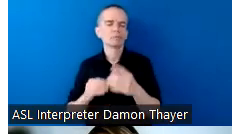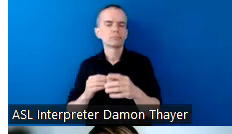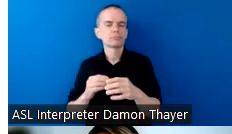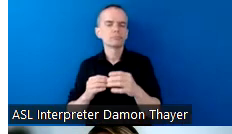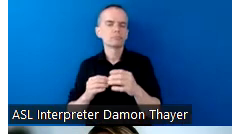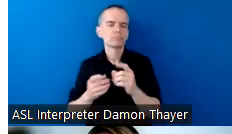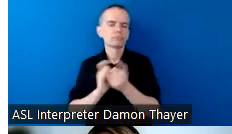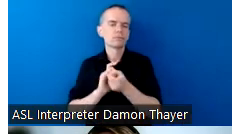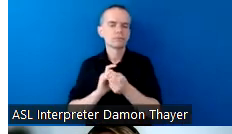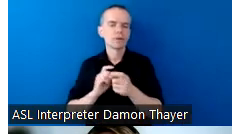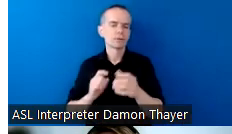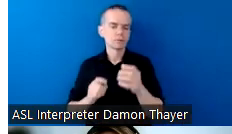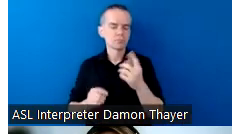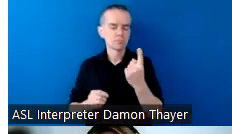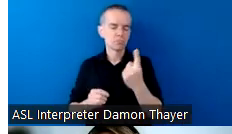procedure.